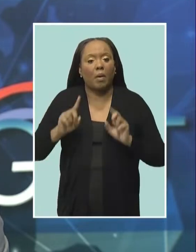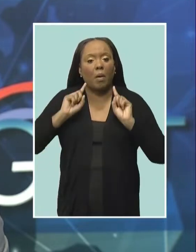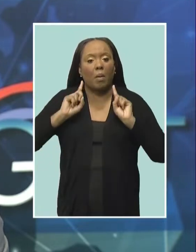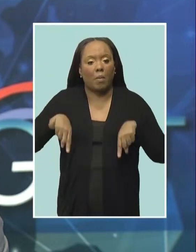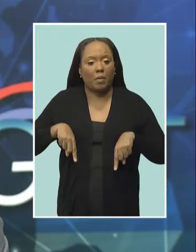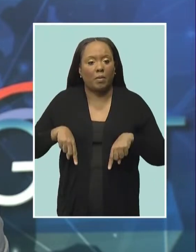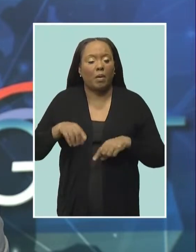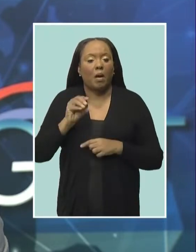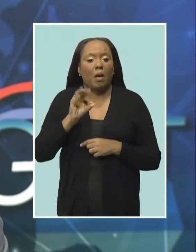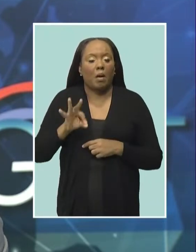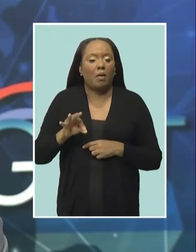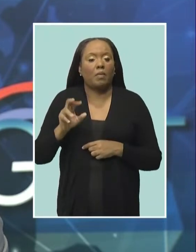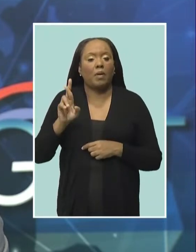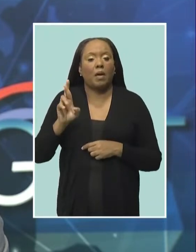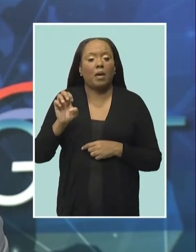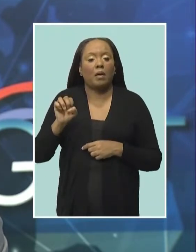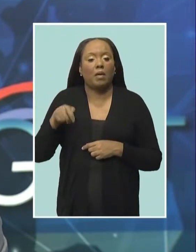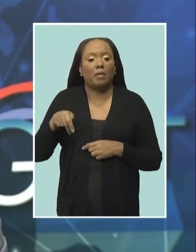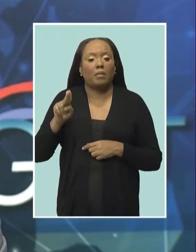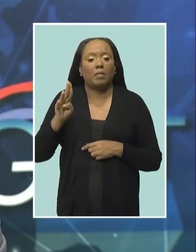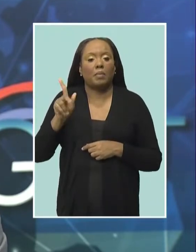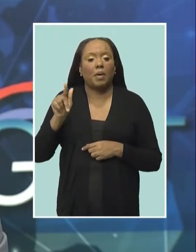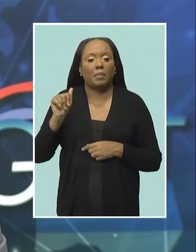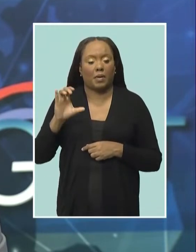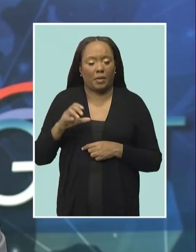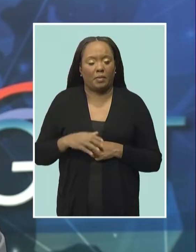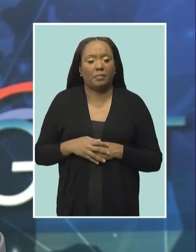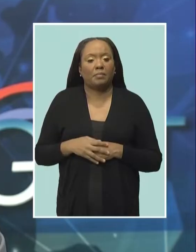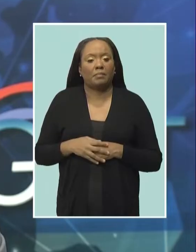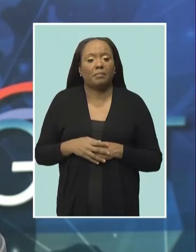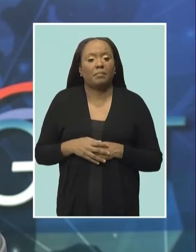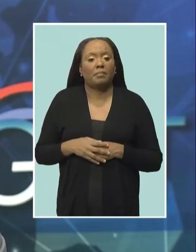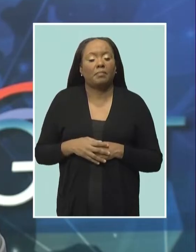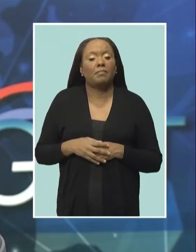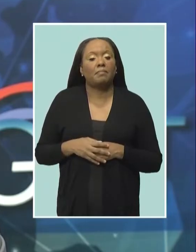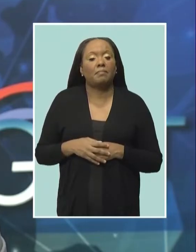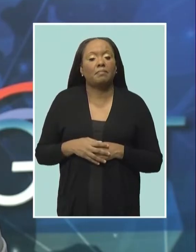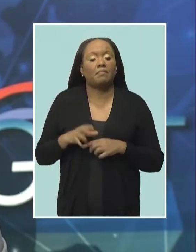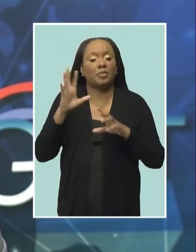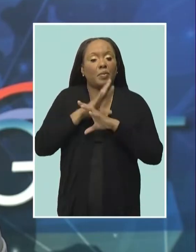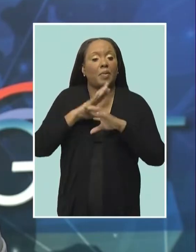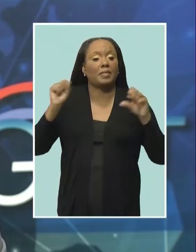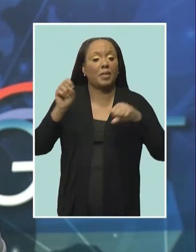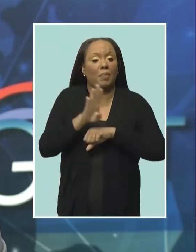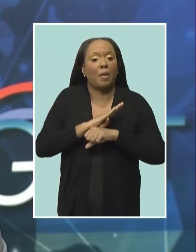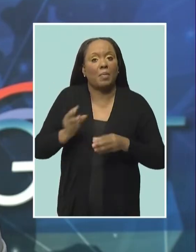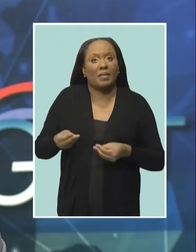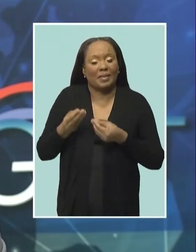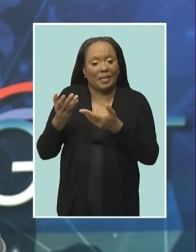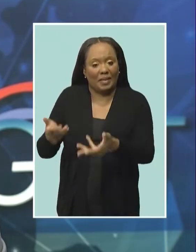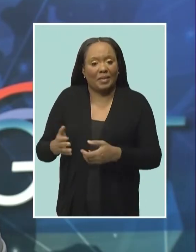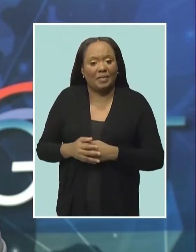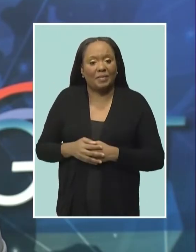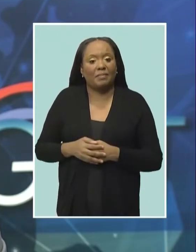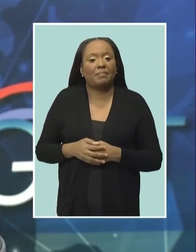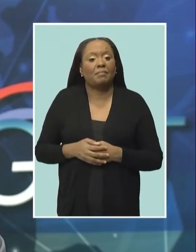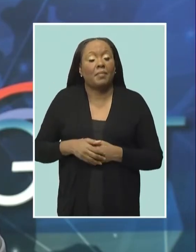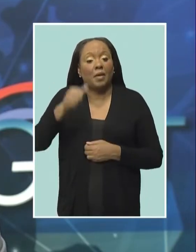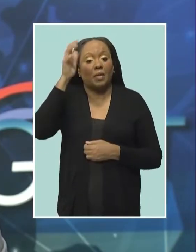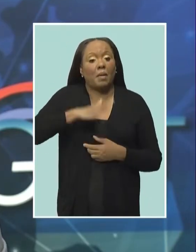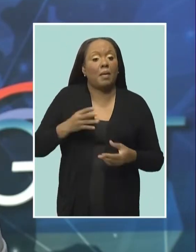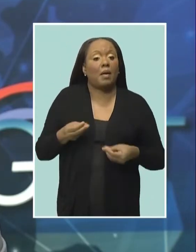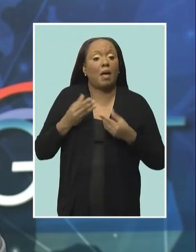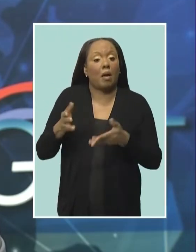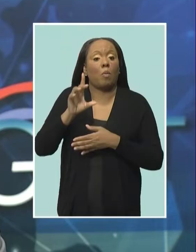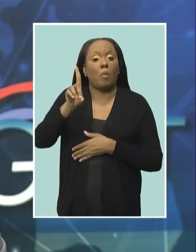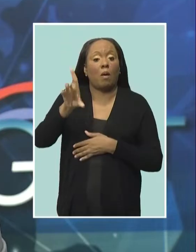Dame Sandra Mason during a ceremony at State House. Mr. Bath played a role in facilitating the donation of 100,000